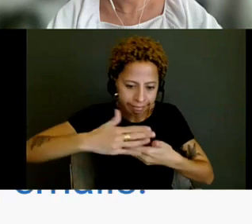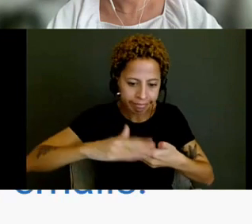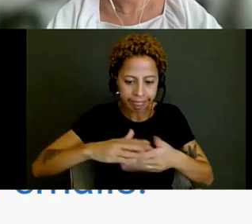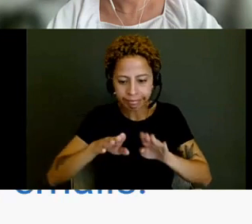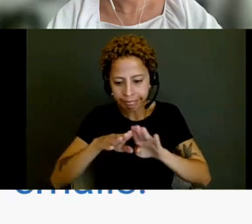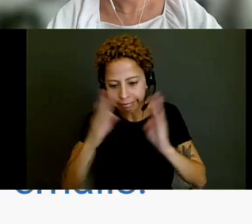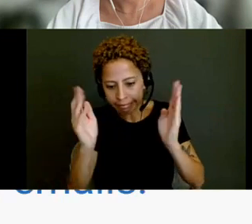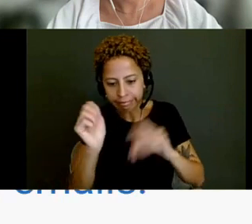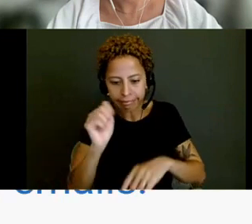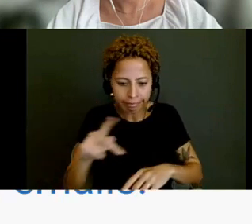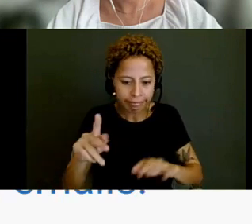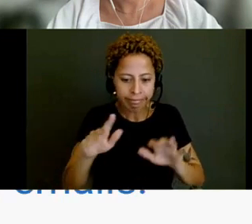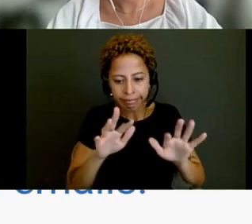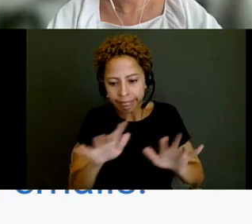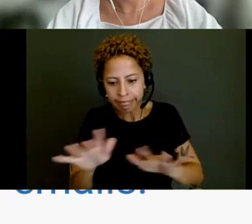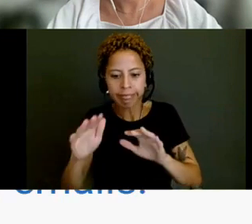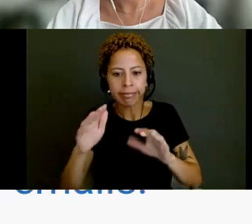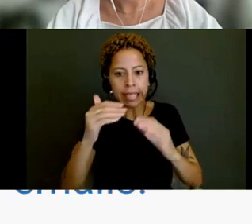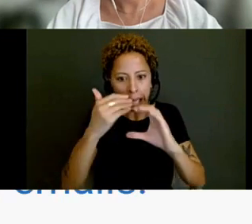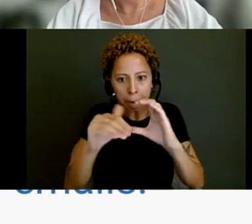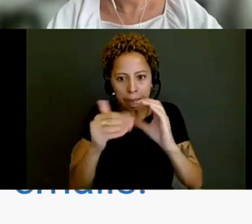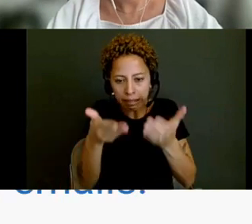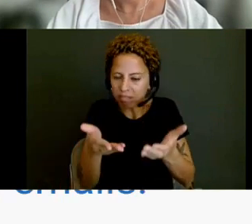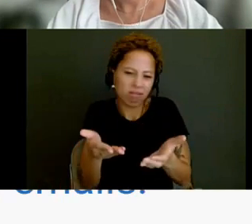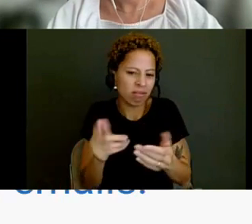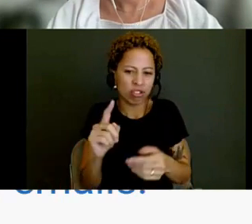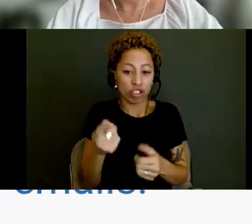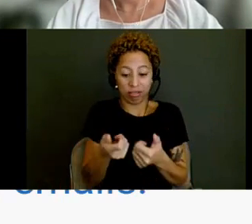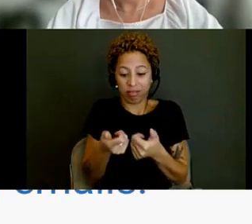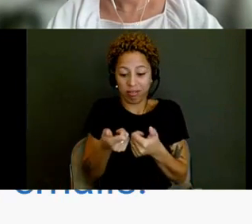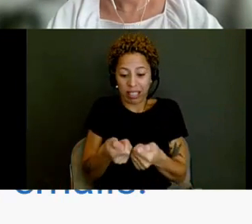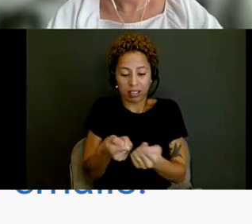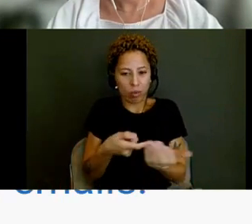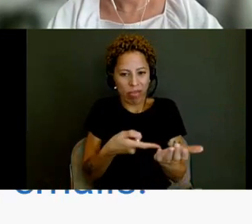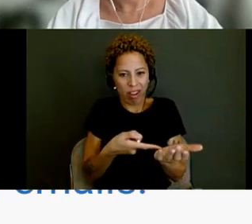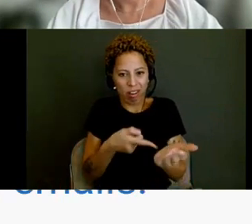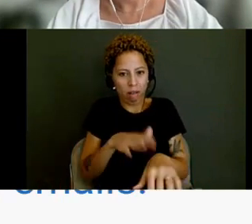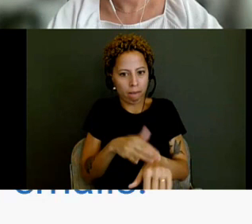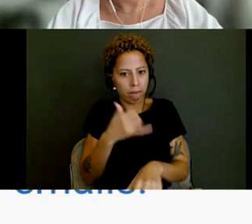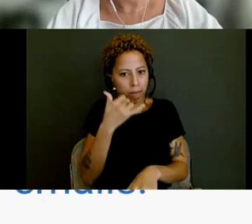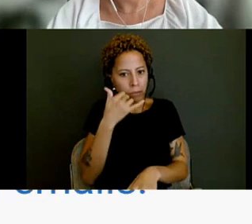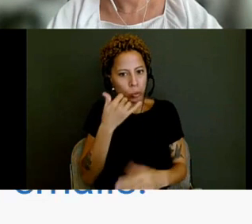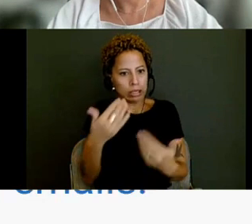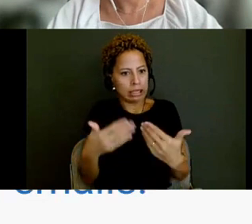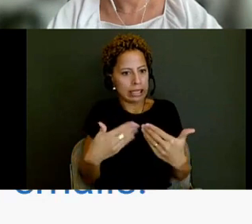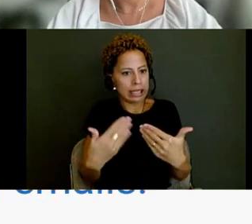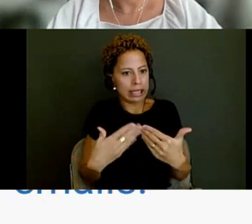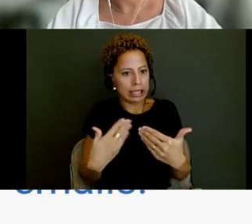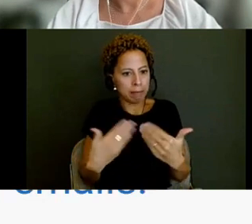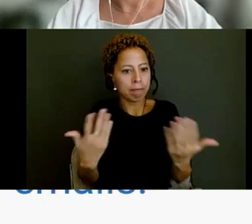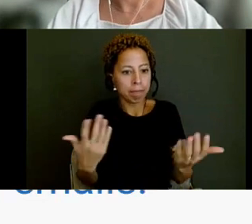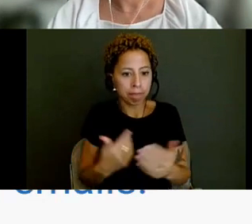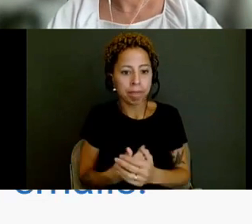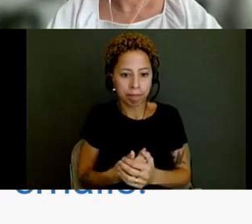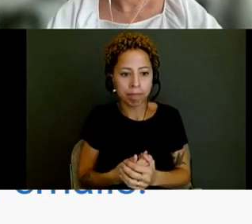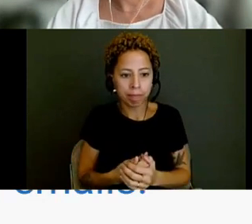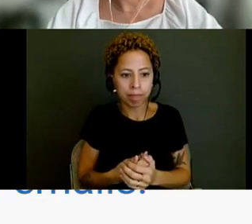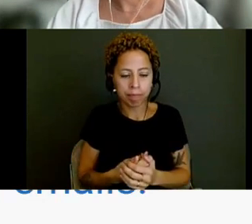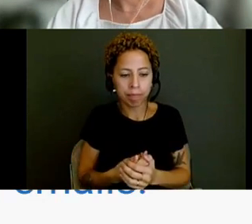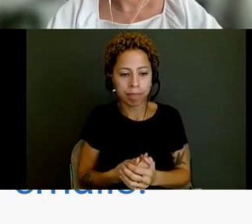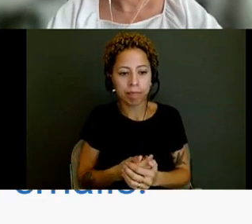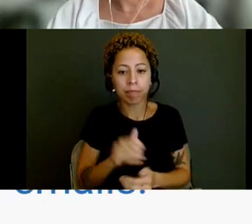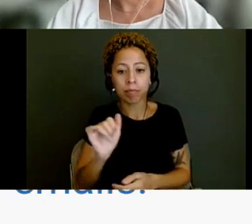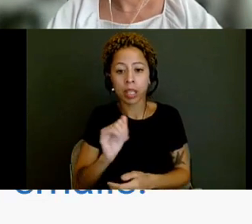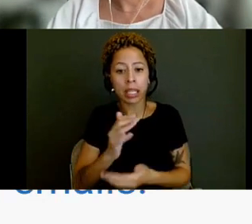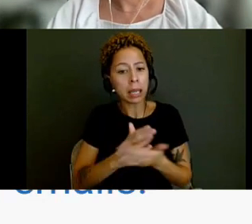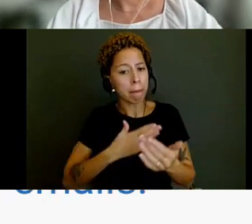your message is right there on your phone. Some of my clients struggle with attendance issues.